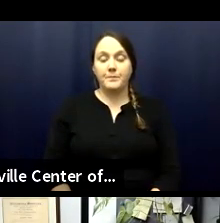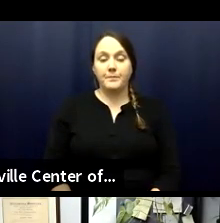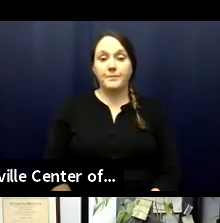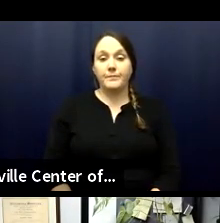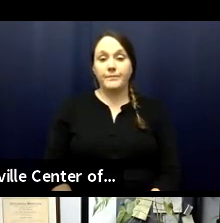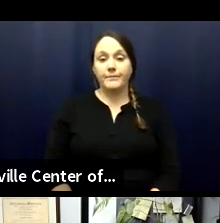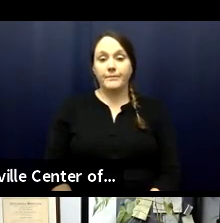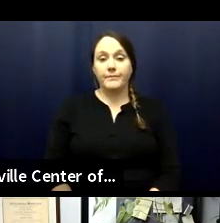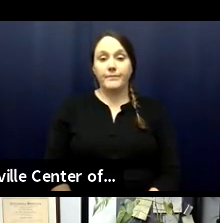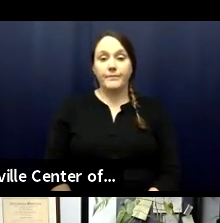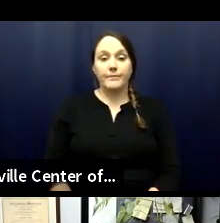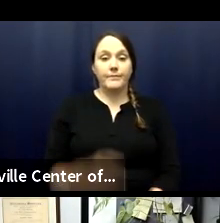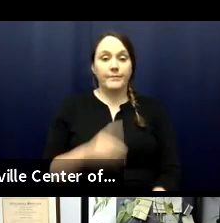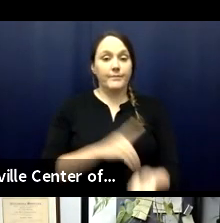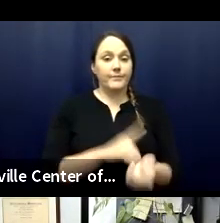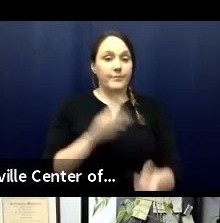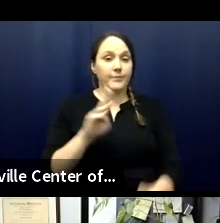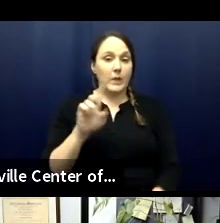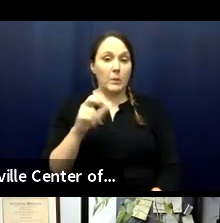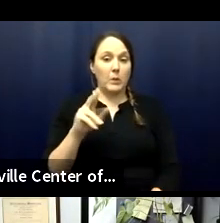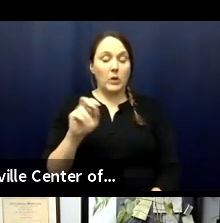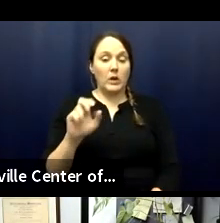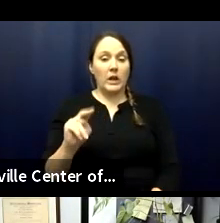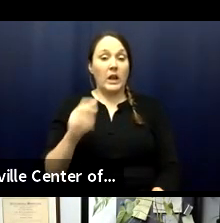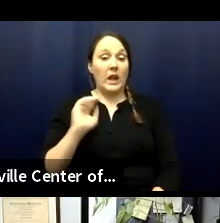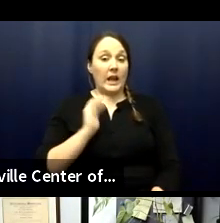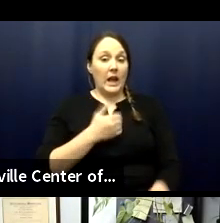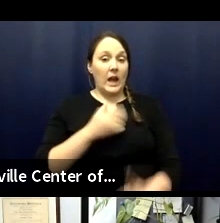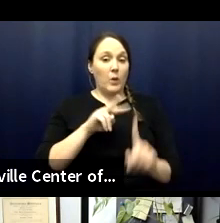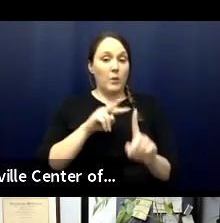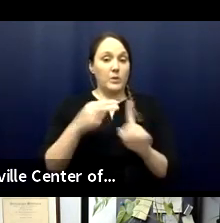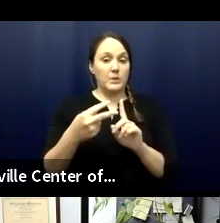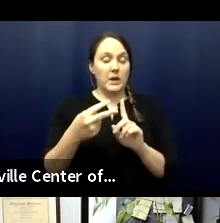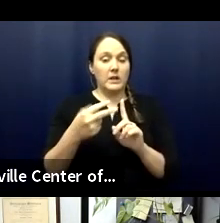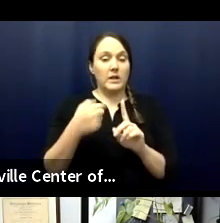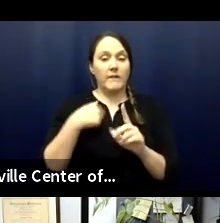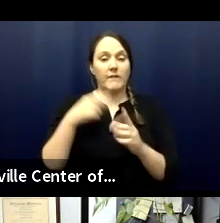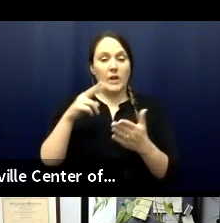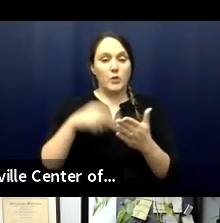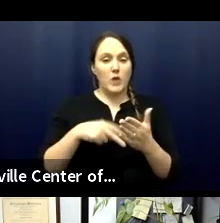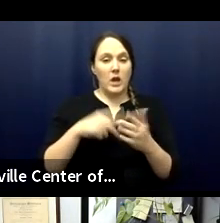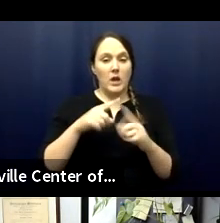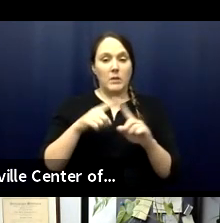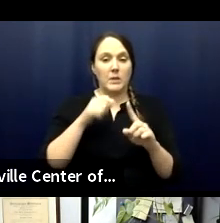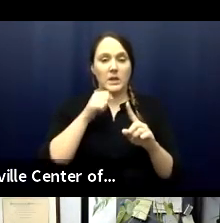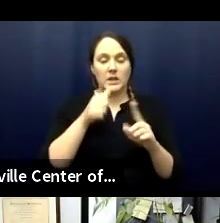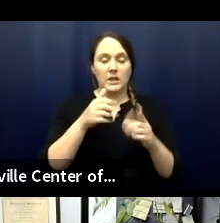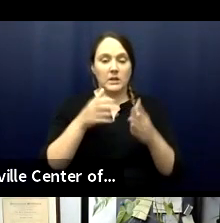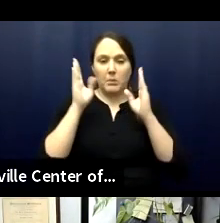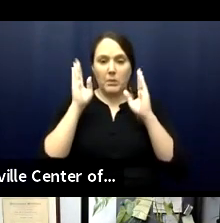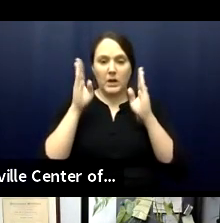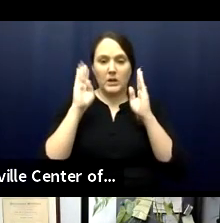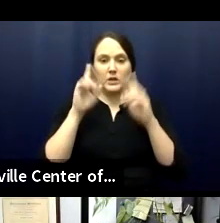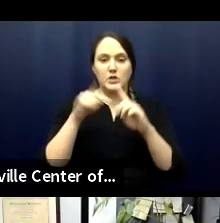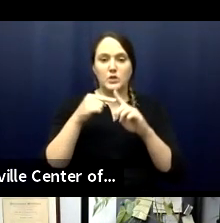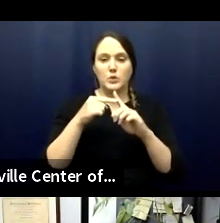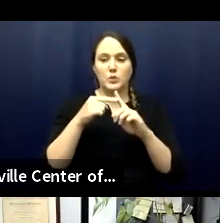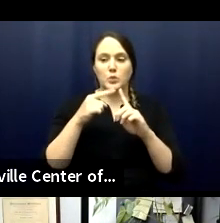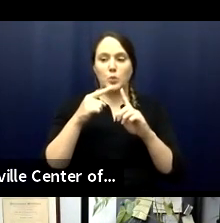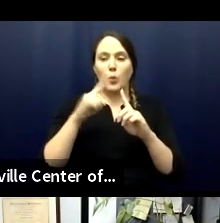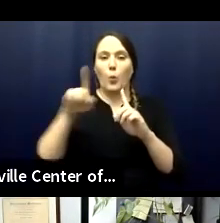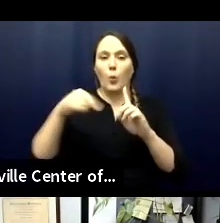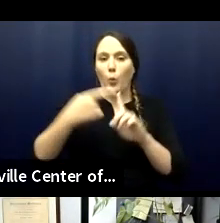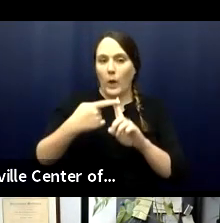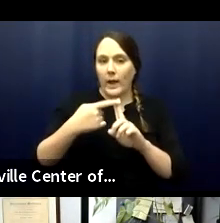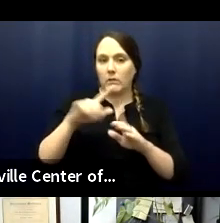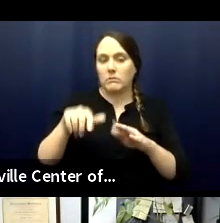So from our perspective, I read this, but I didn't pay attention to when it was set to go